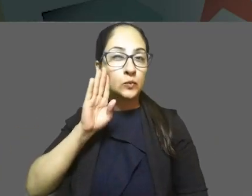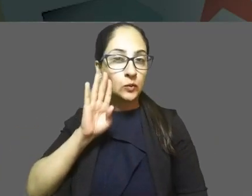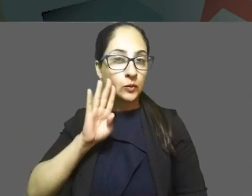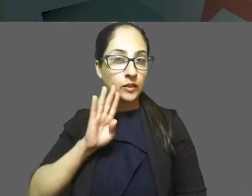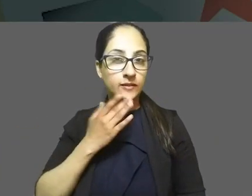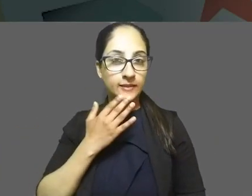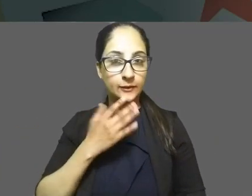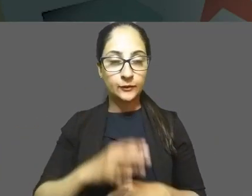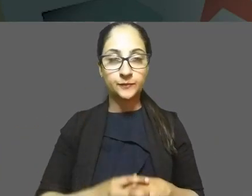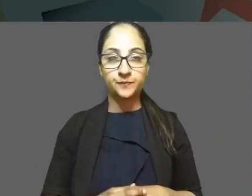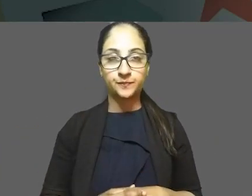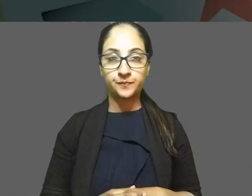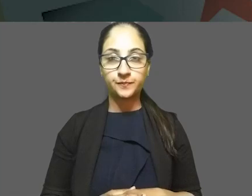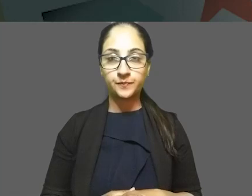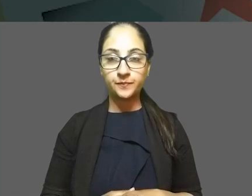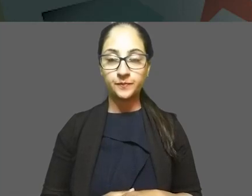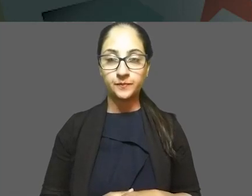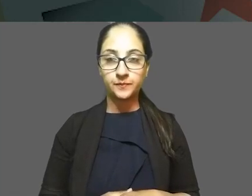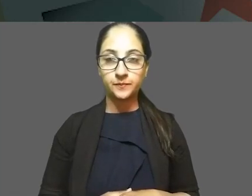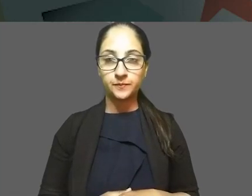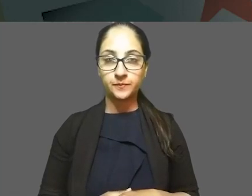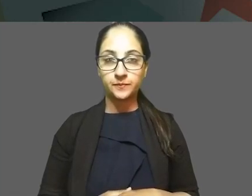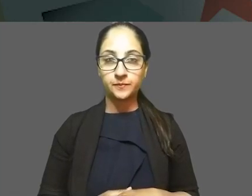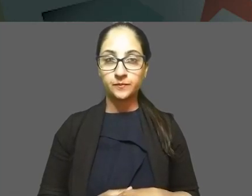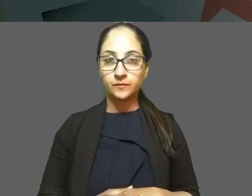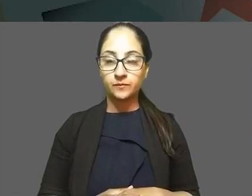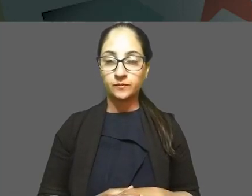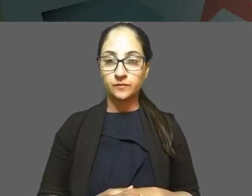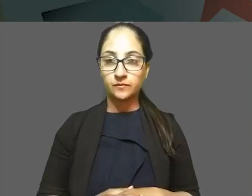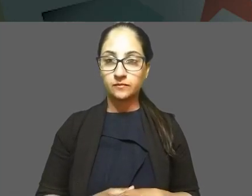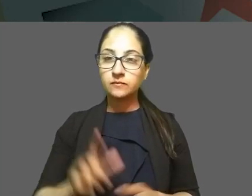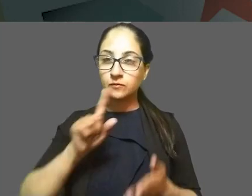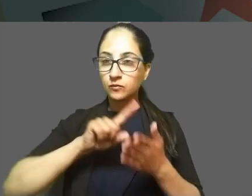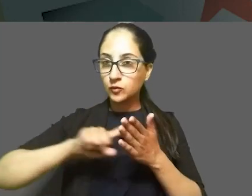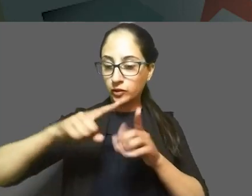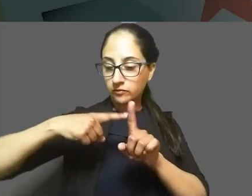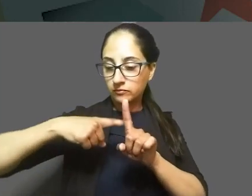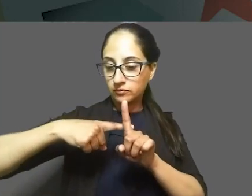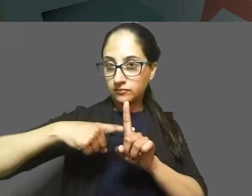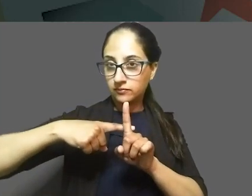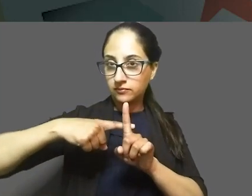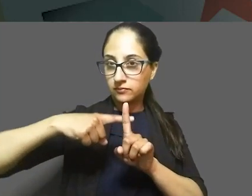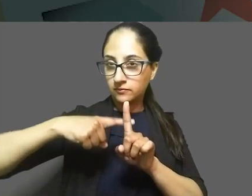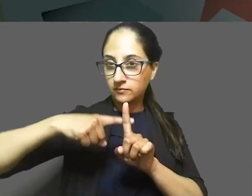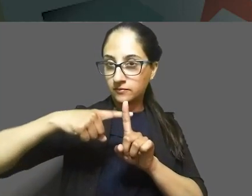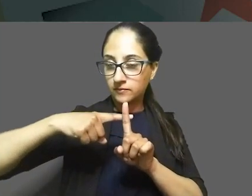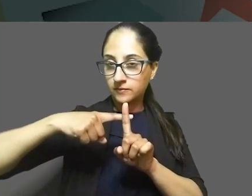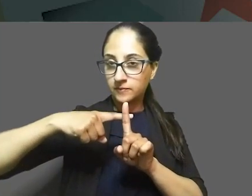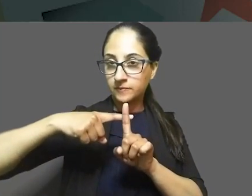be, we're going to go ahead, and as soon as our oil is hot,